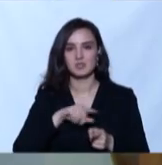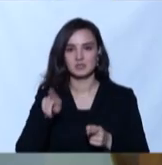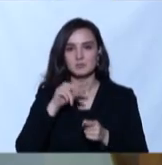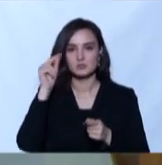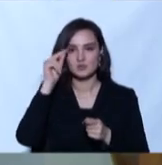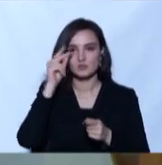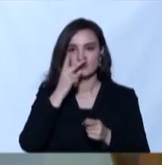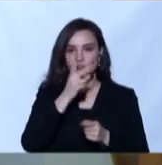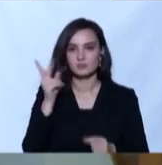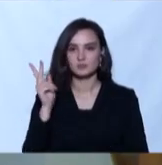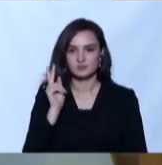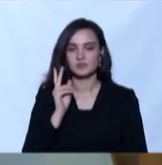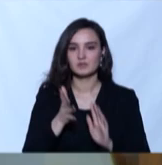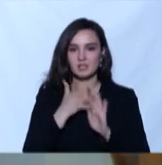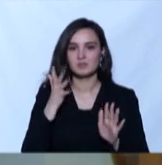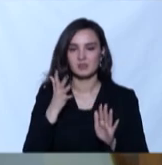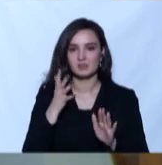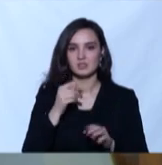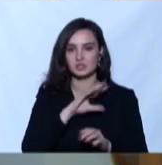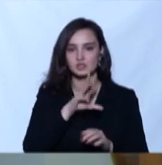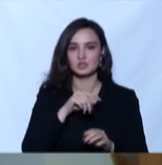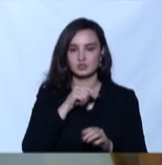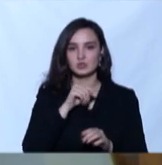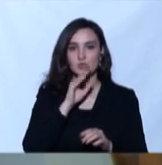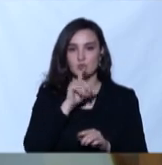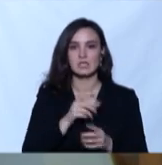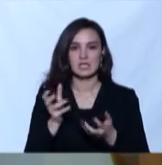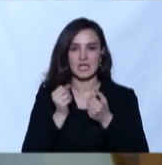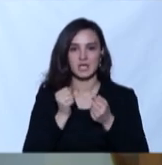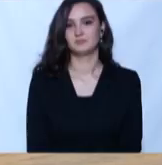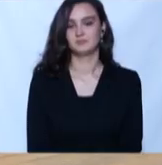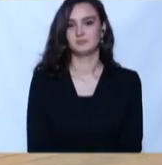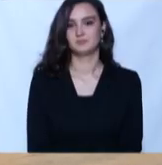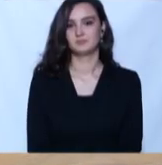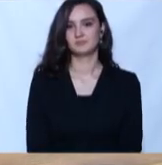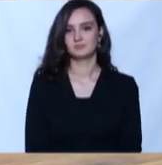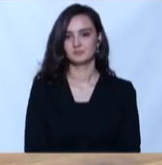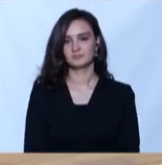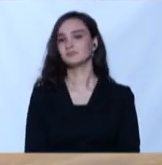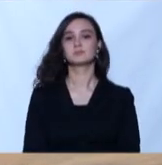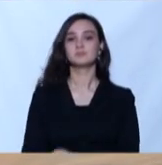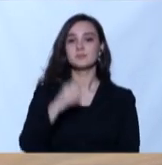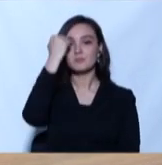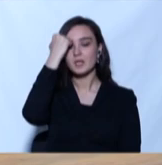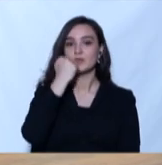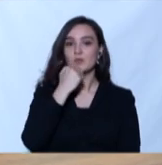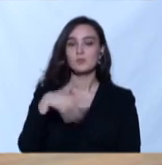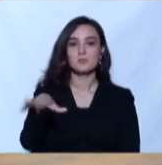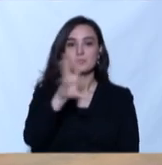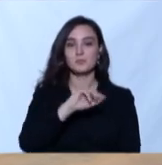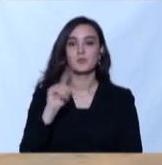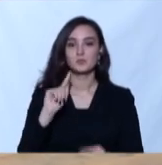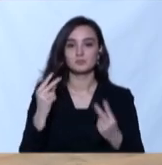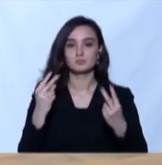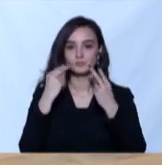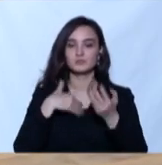from them, mm-hmm. and then now she has all of these, strengths. Thank you so much for joining us. You did a great job. I hope